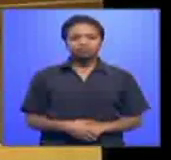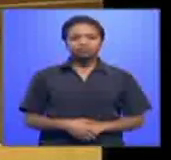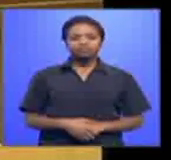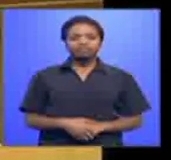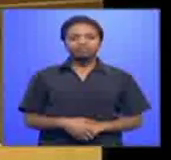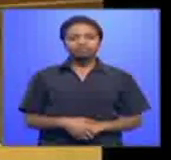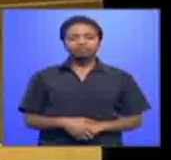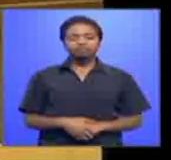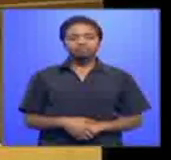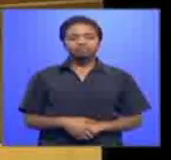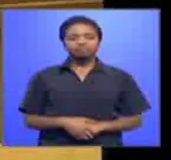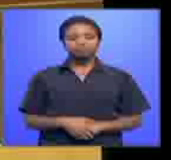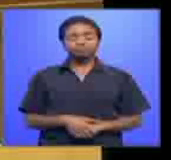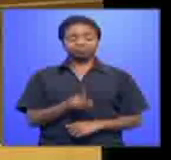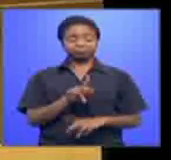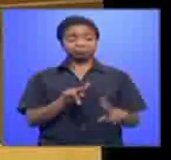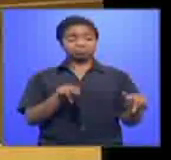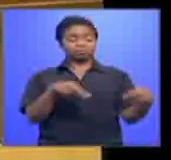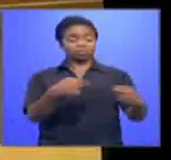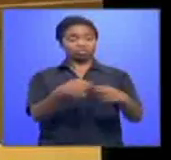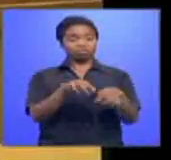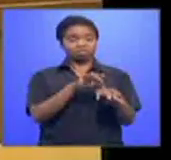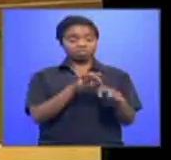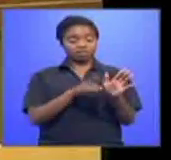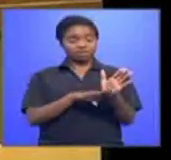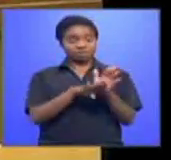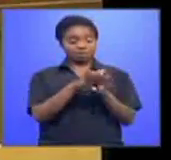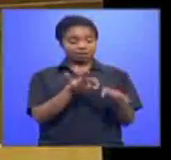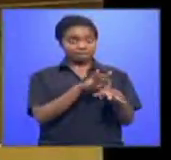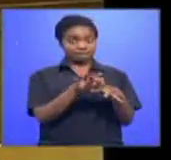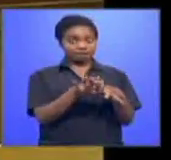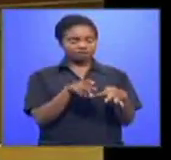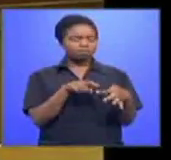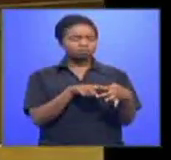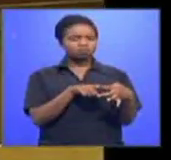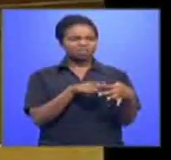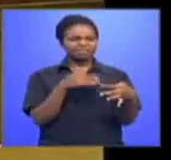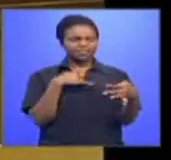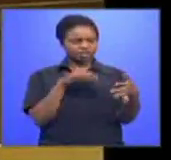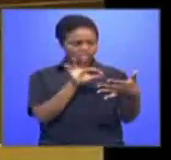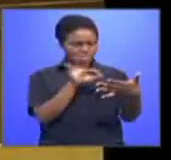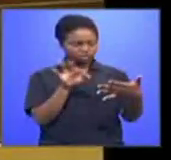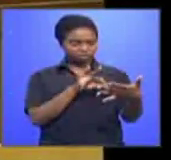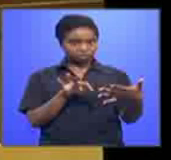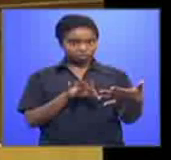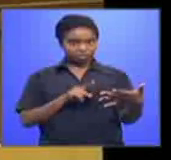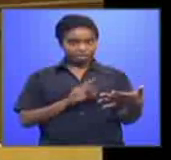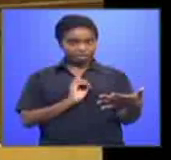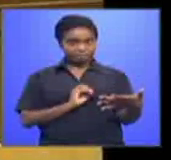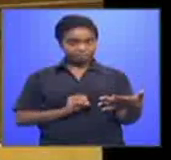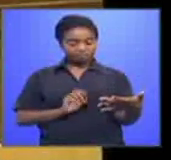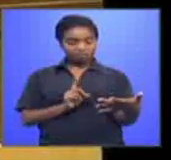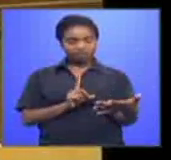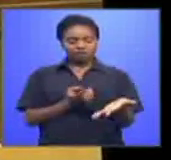The National Development Plan outlines interventions that can put the